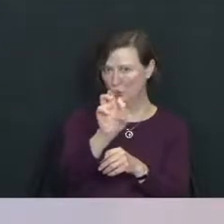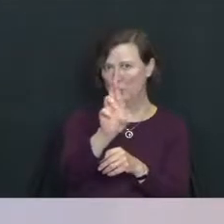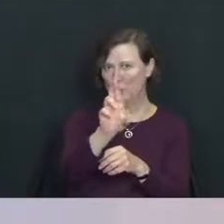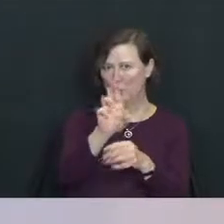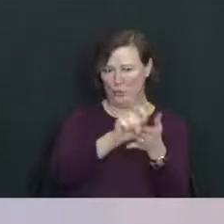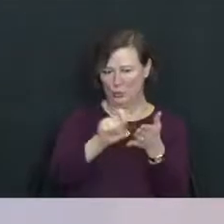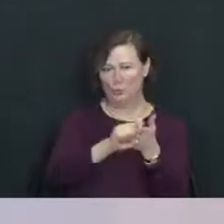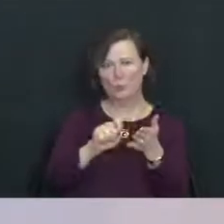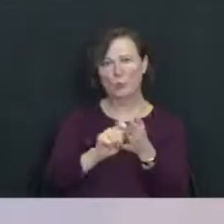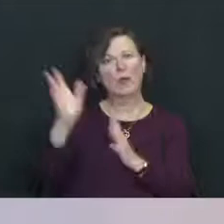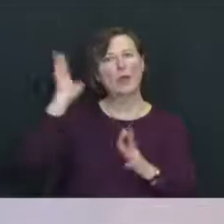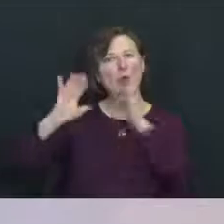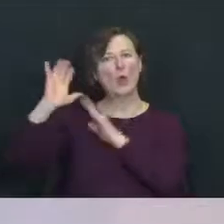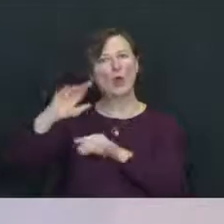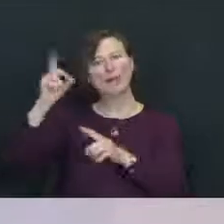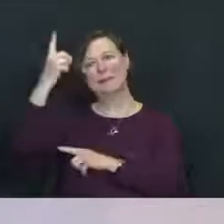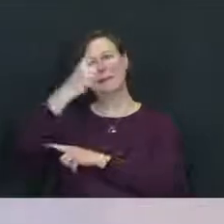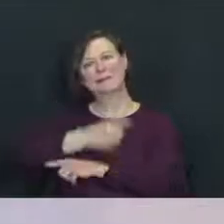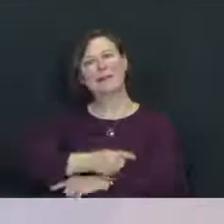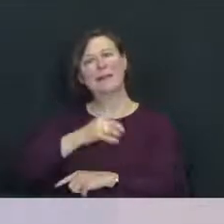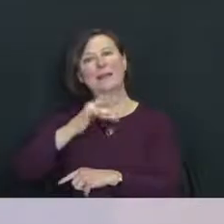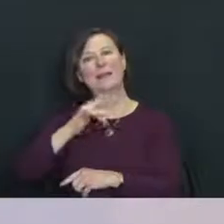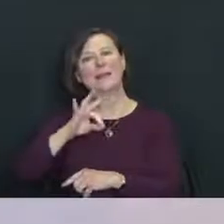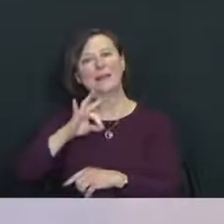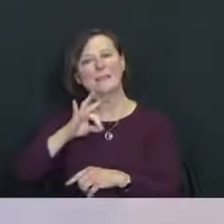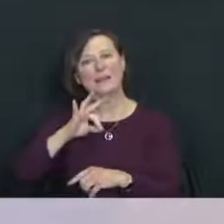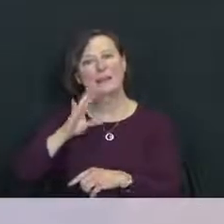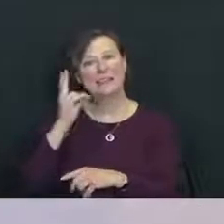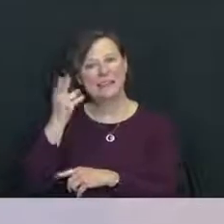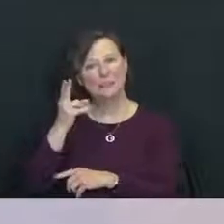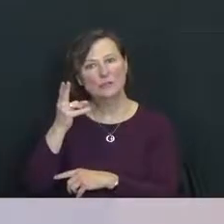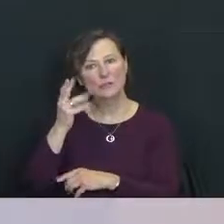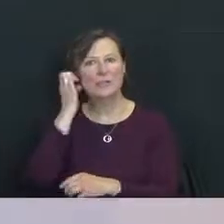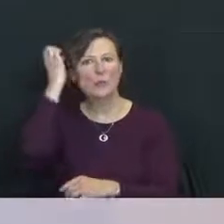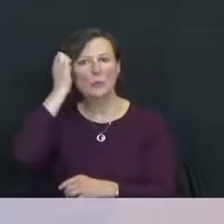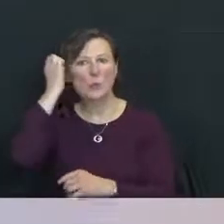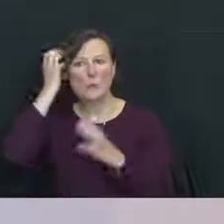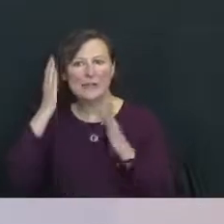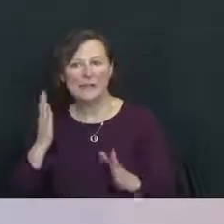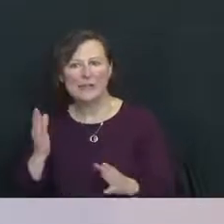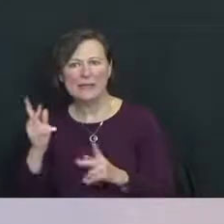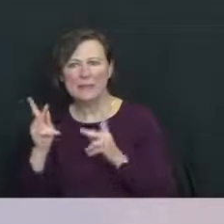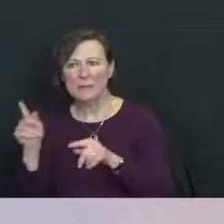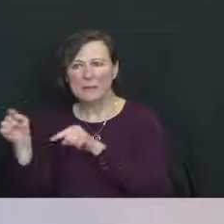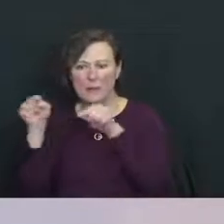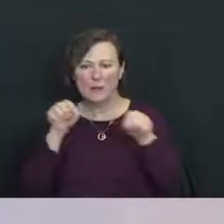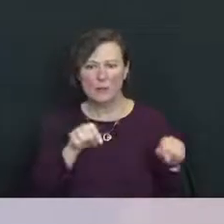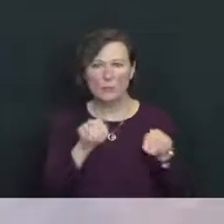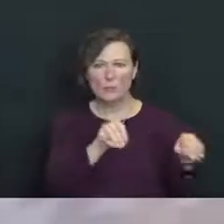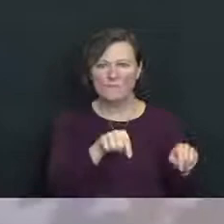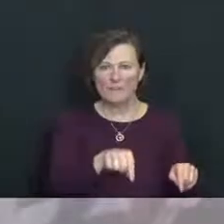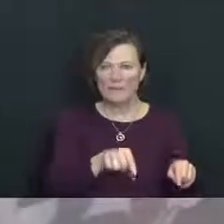national history, European settlers noticed something that unsettled them.